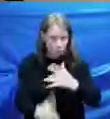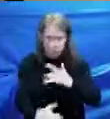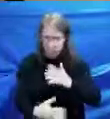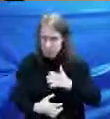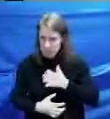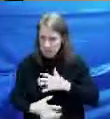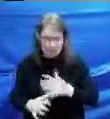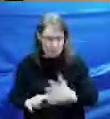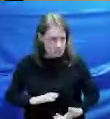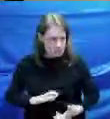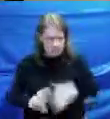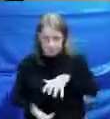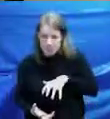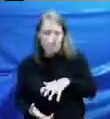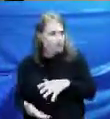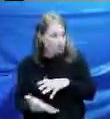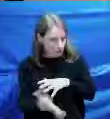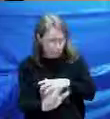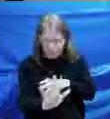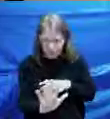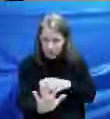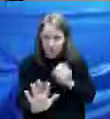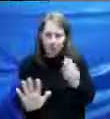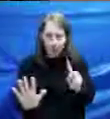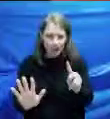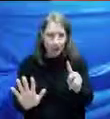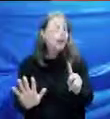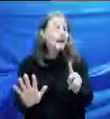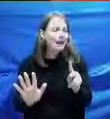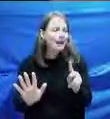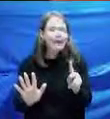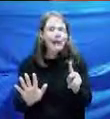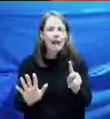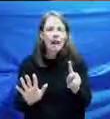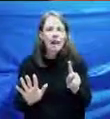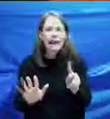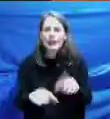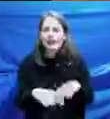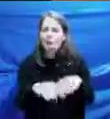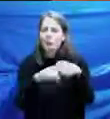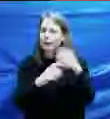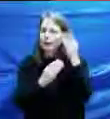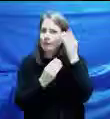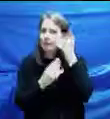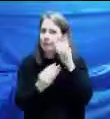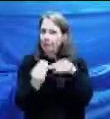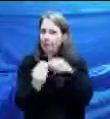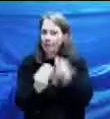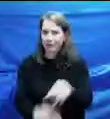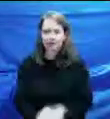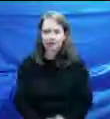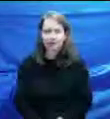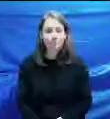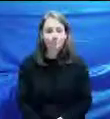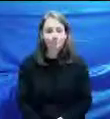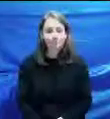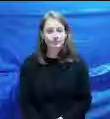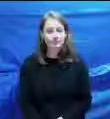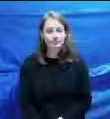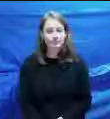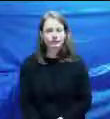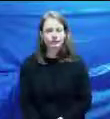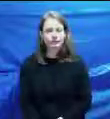to give the author the chance to begin, more times than not. Yeah. What do you think, John? I think in some ways, there's